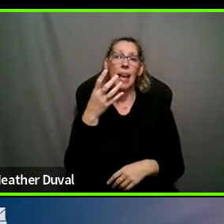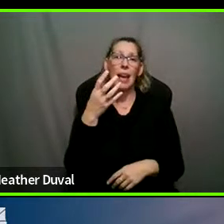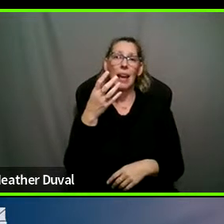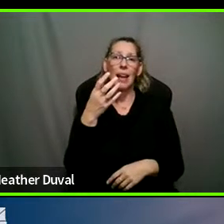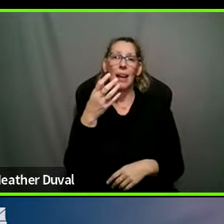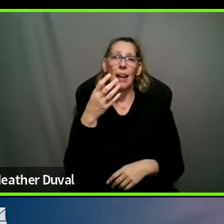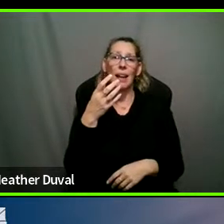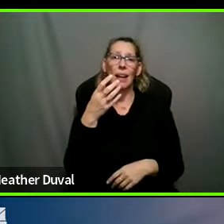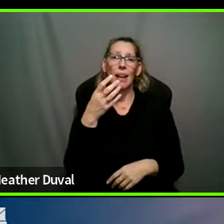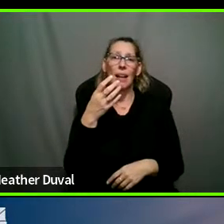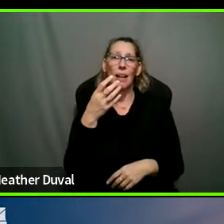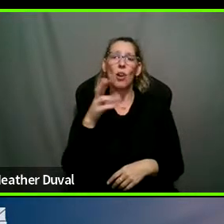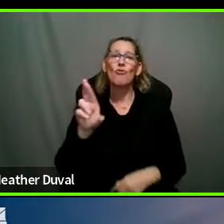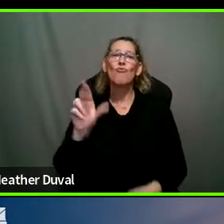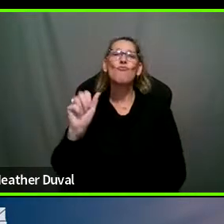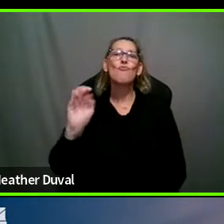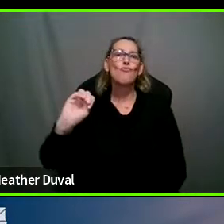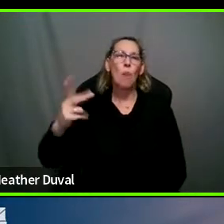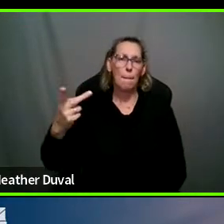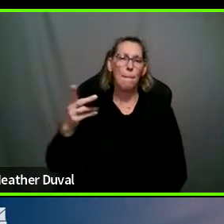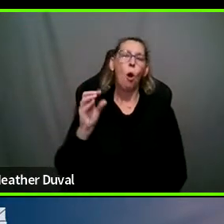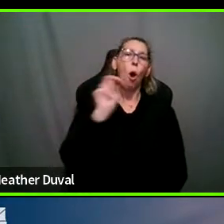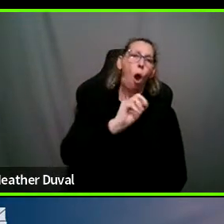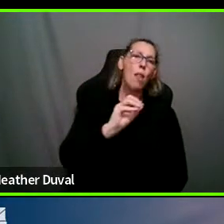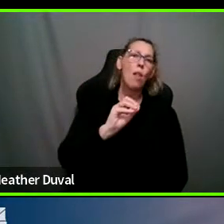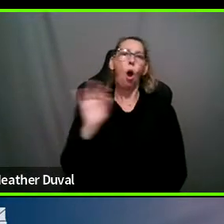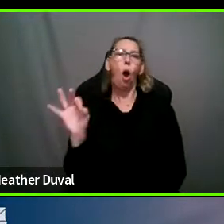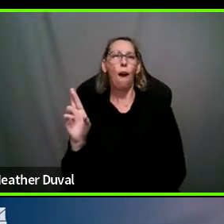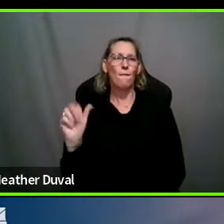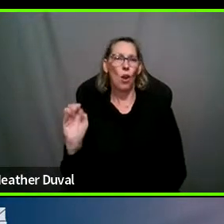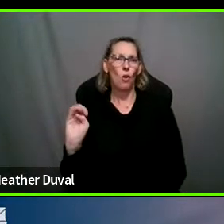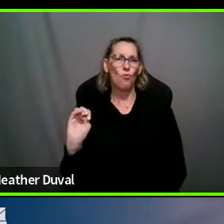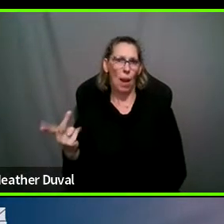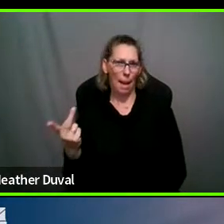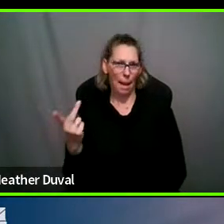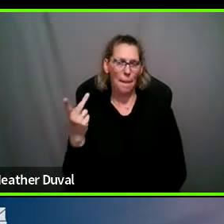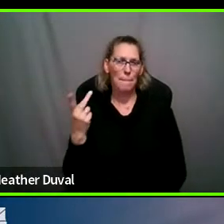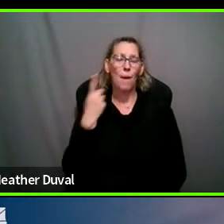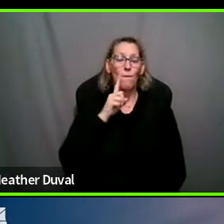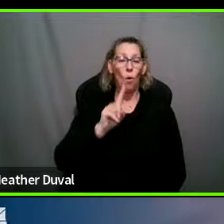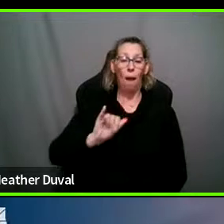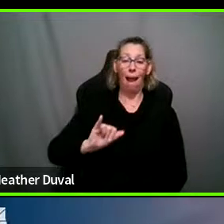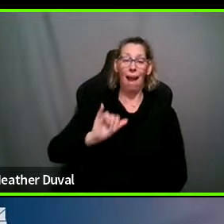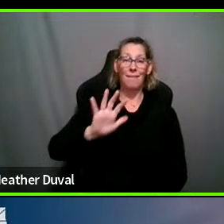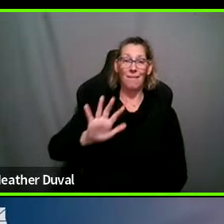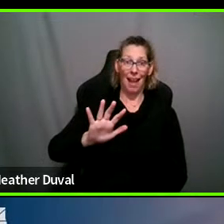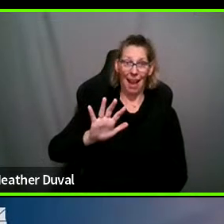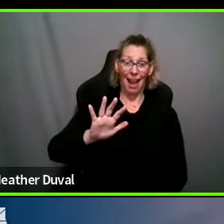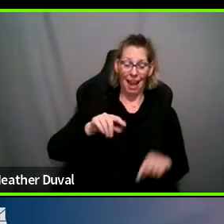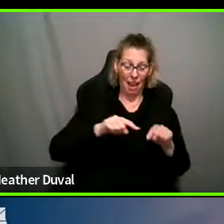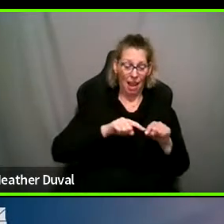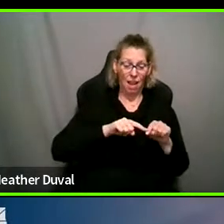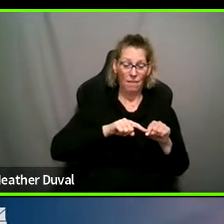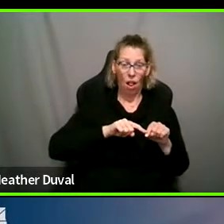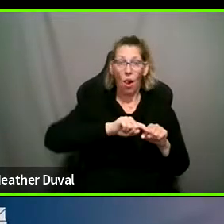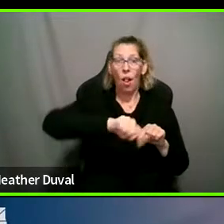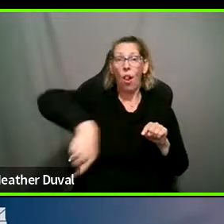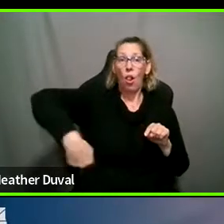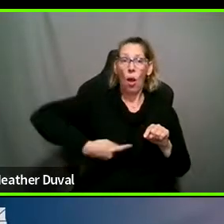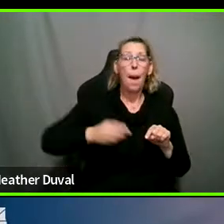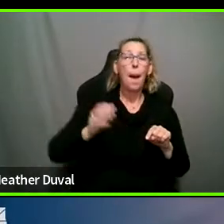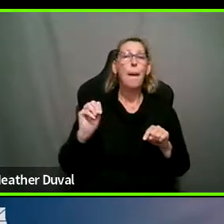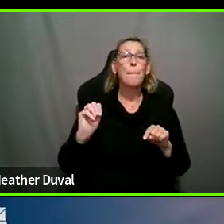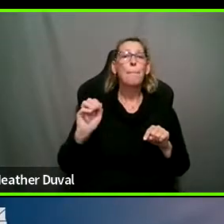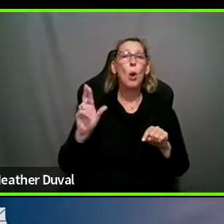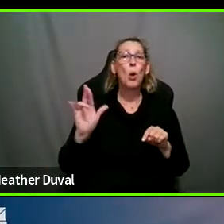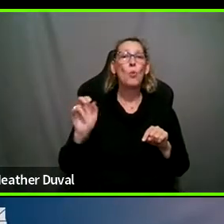the system of ramps, the on-ramp and off-ramp that we have to I-5 in the program area, to, like, say, Marine Drive. We